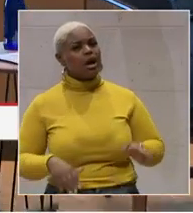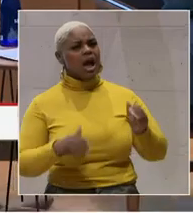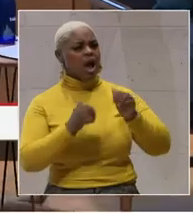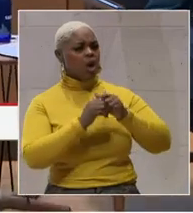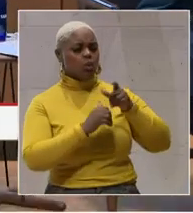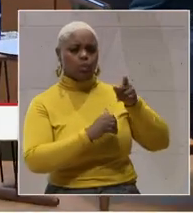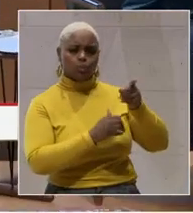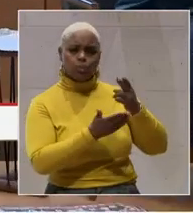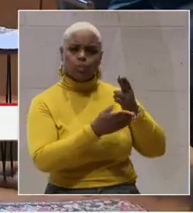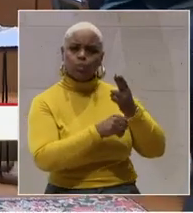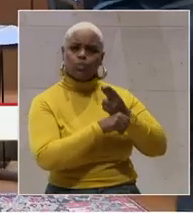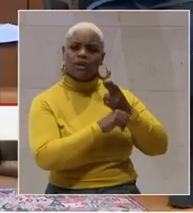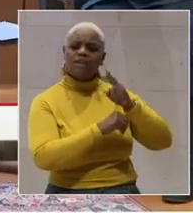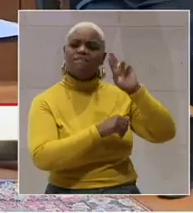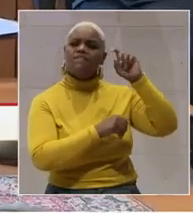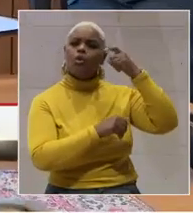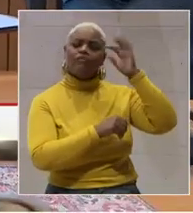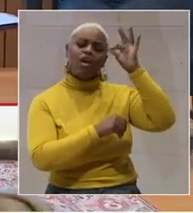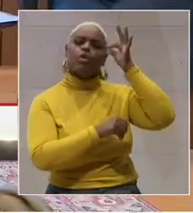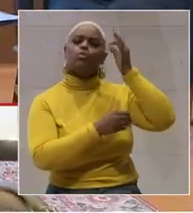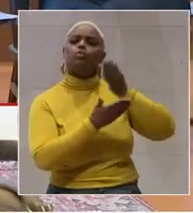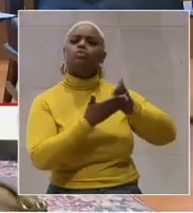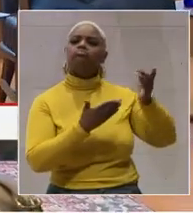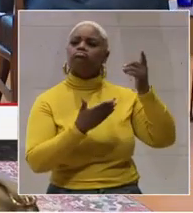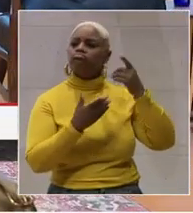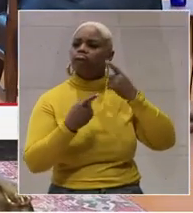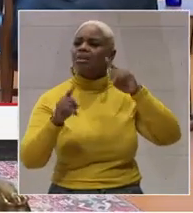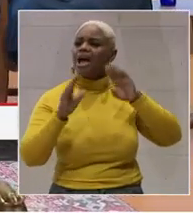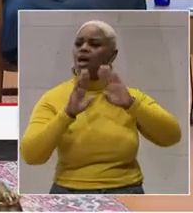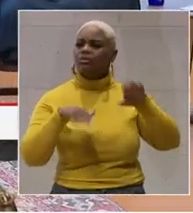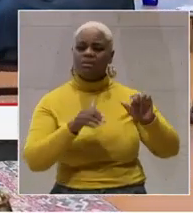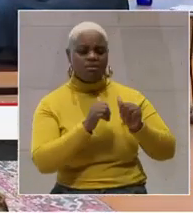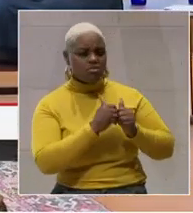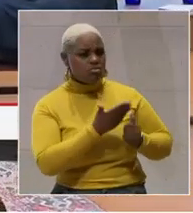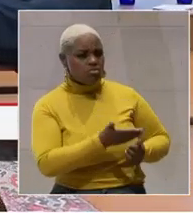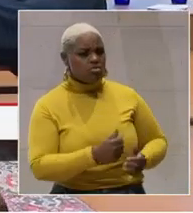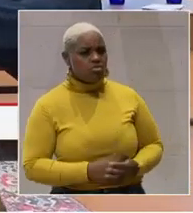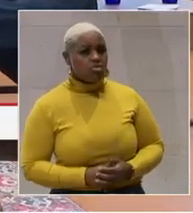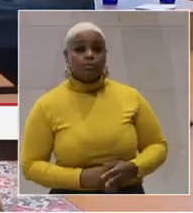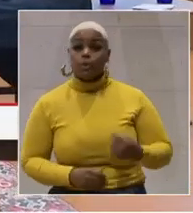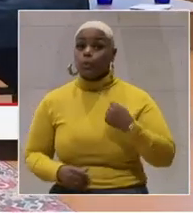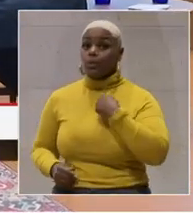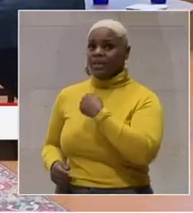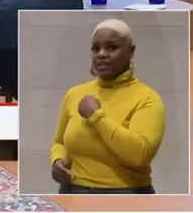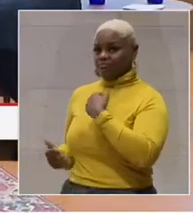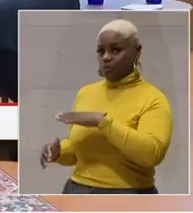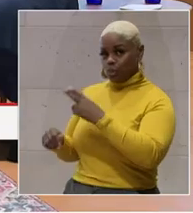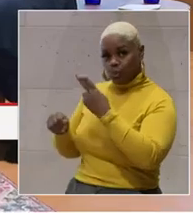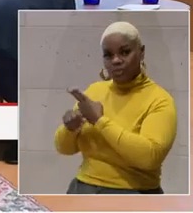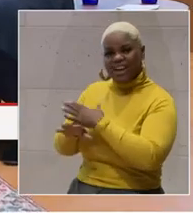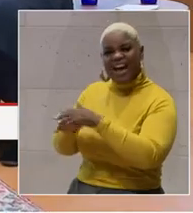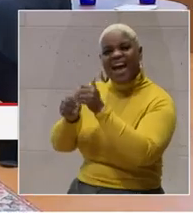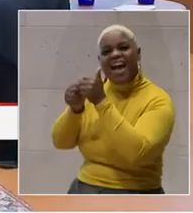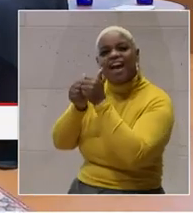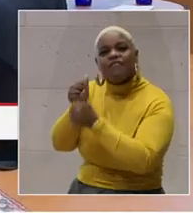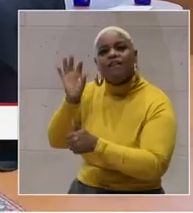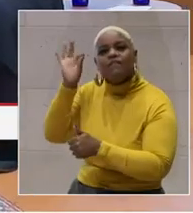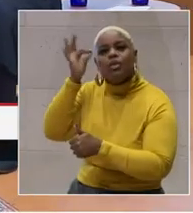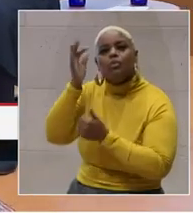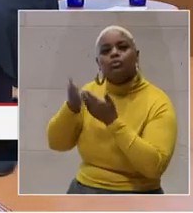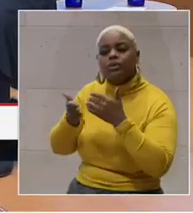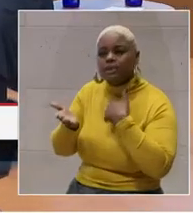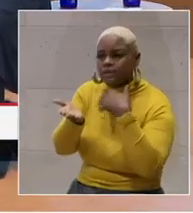achieve your success in housing supply? We tap into every federal resource possible and we ask for more. Obviously, what